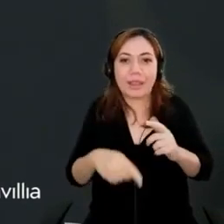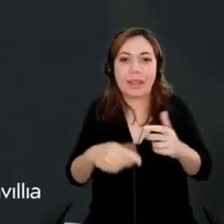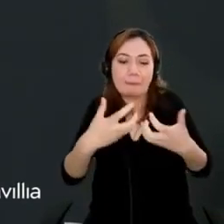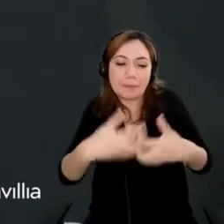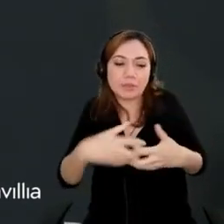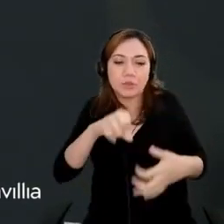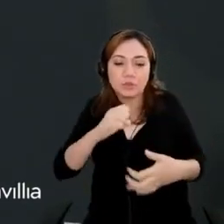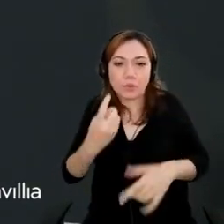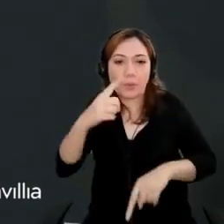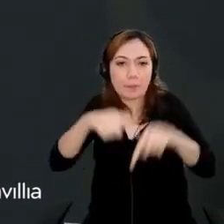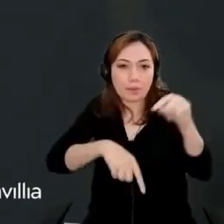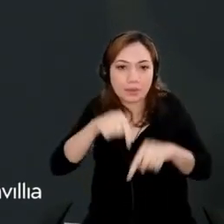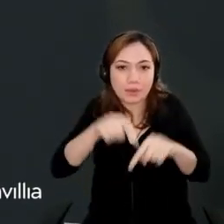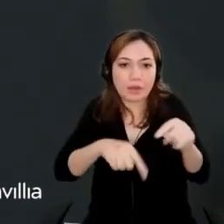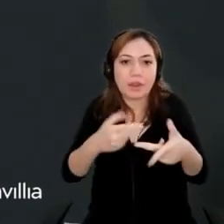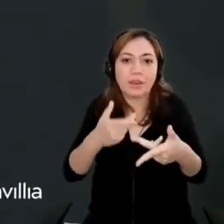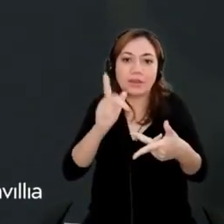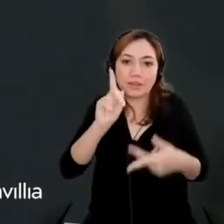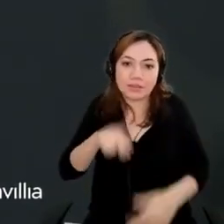remember.